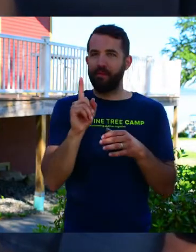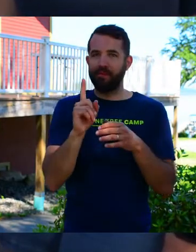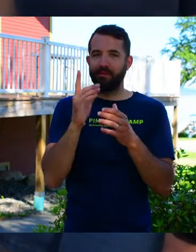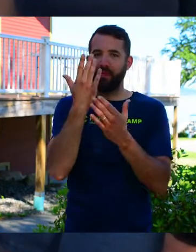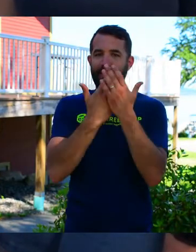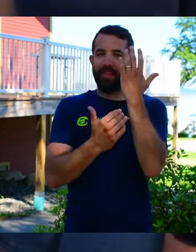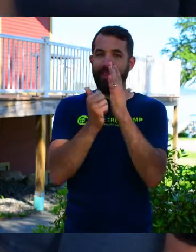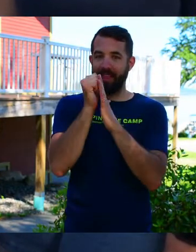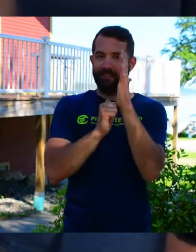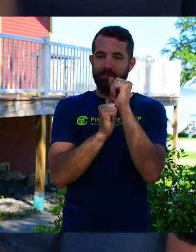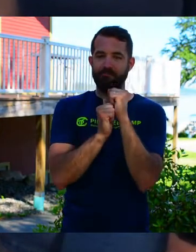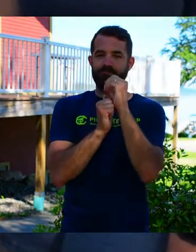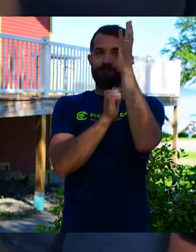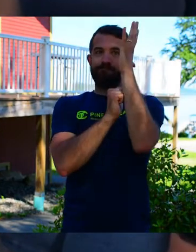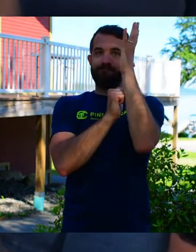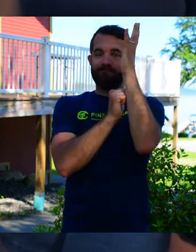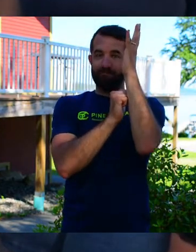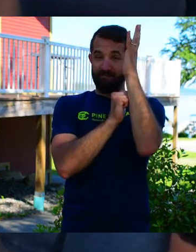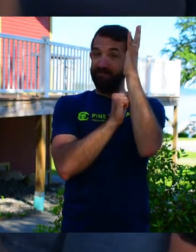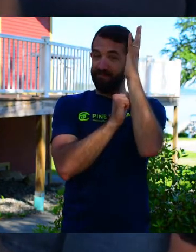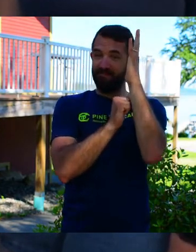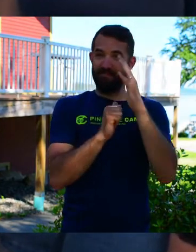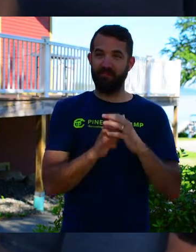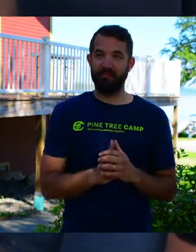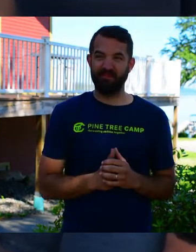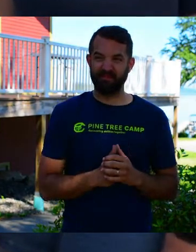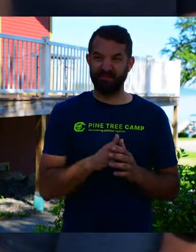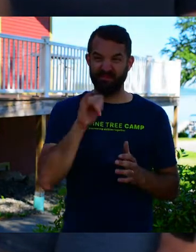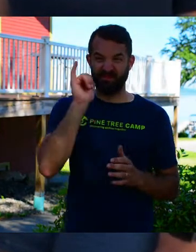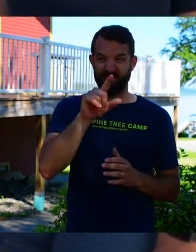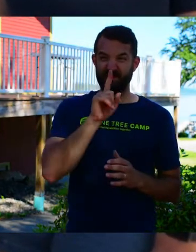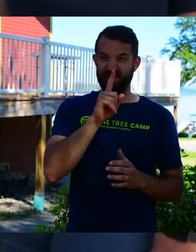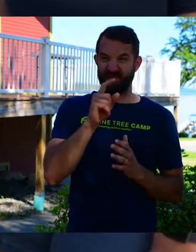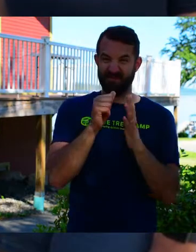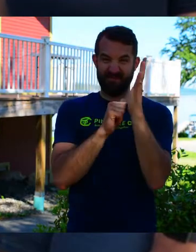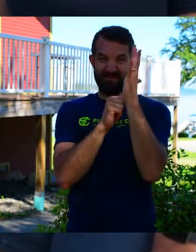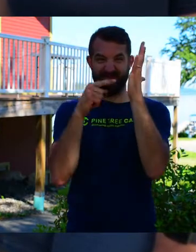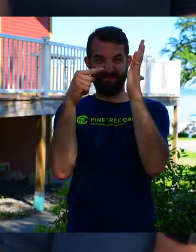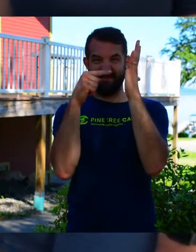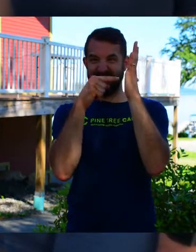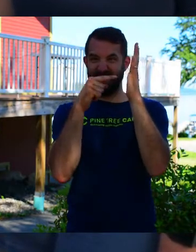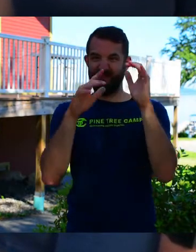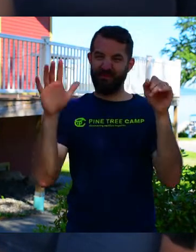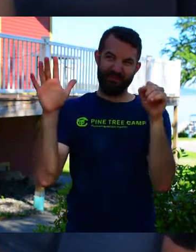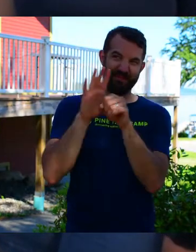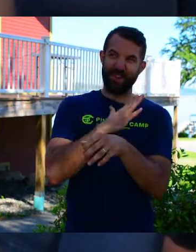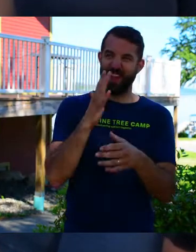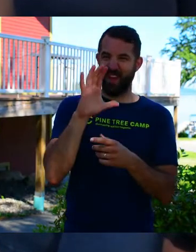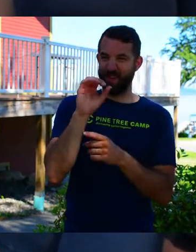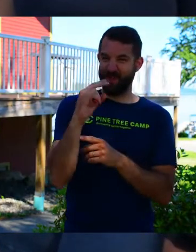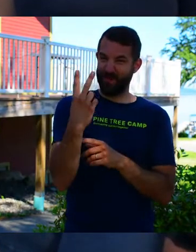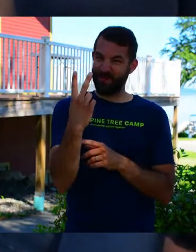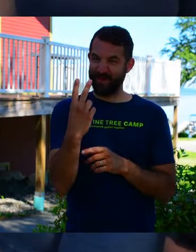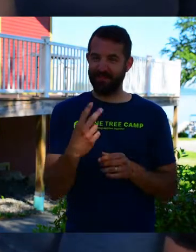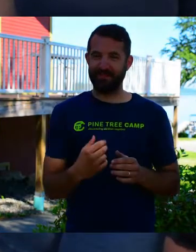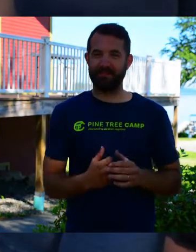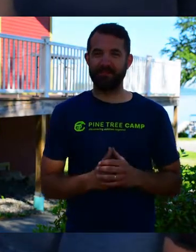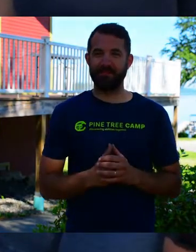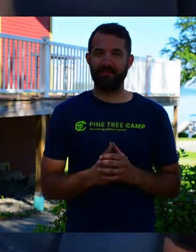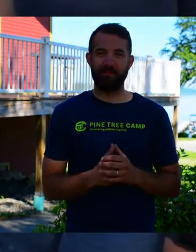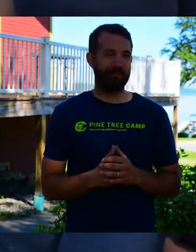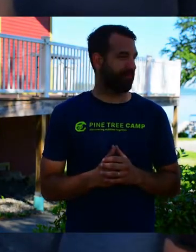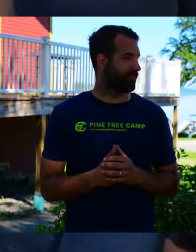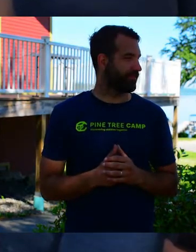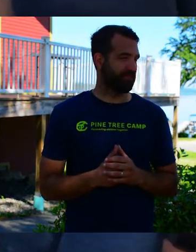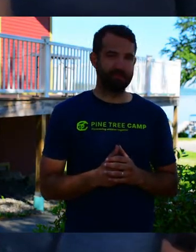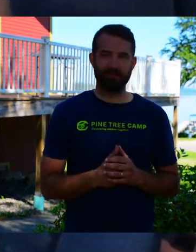and filling it up. But that's basically a bunch of carbon dioxide and air bubbles that's filling up this glove here. And the other thing is that we actually